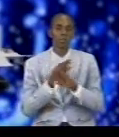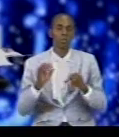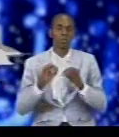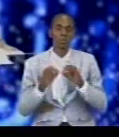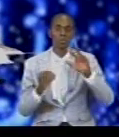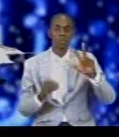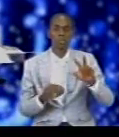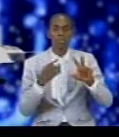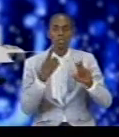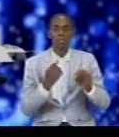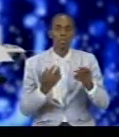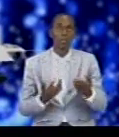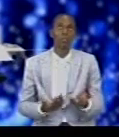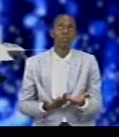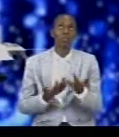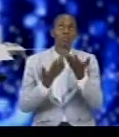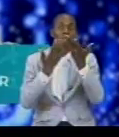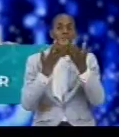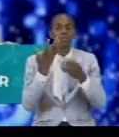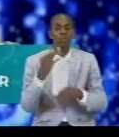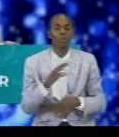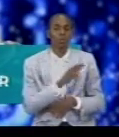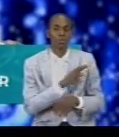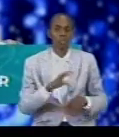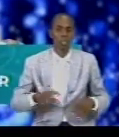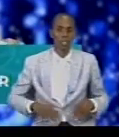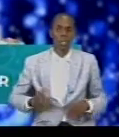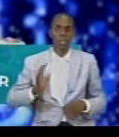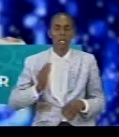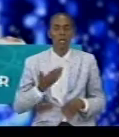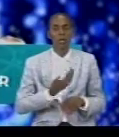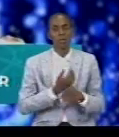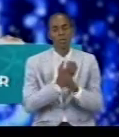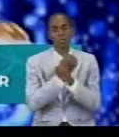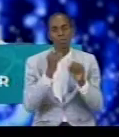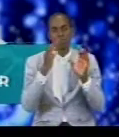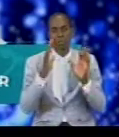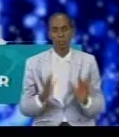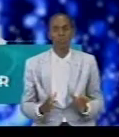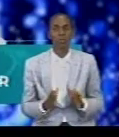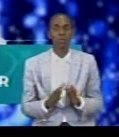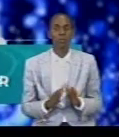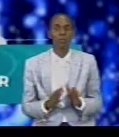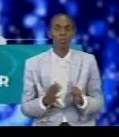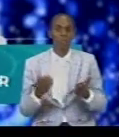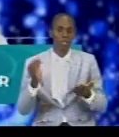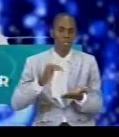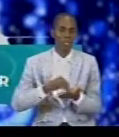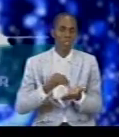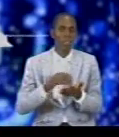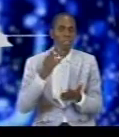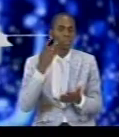our justifier. The sacrifice of Christ, our justifier. Go back again to